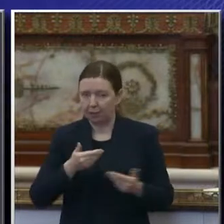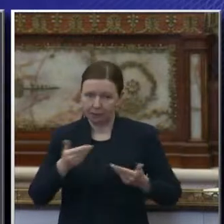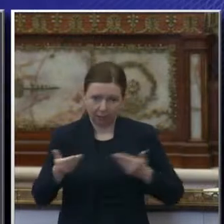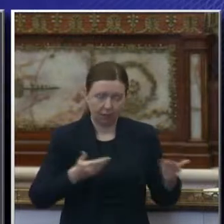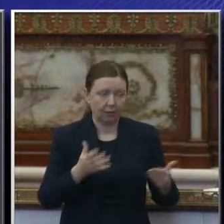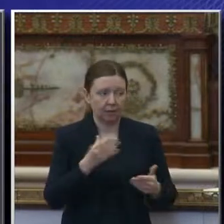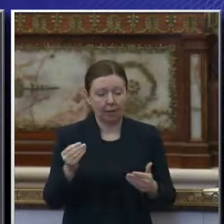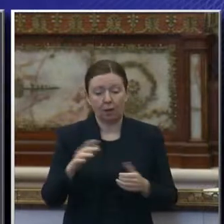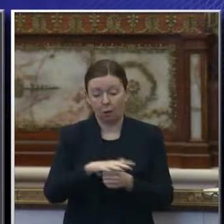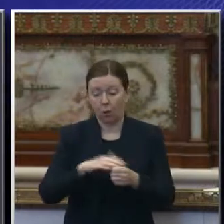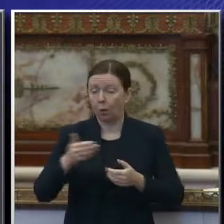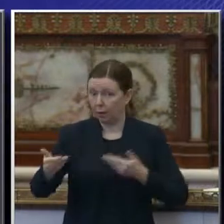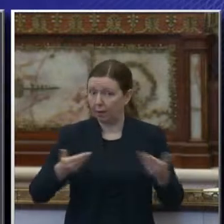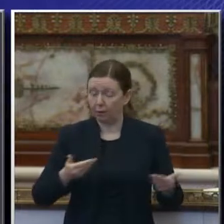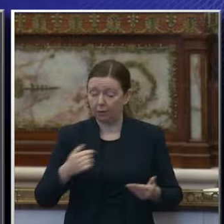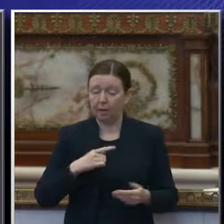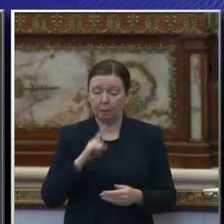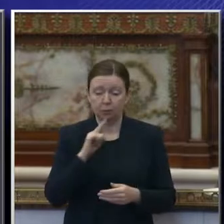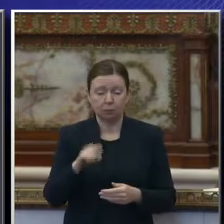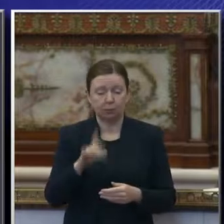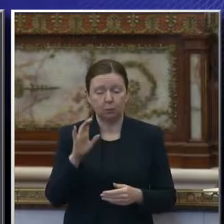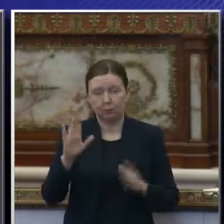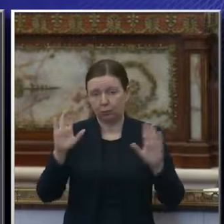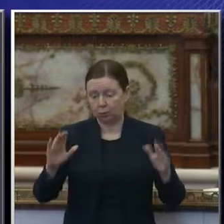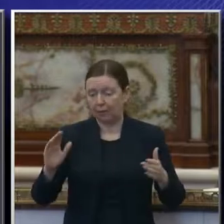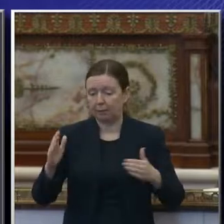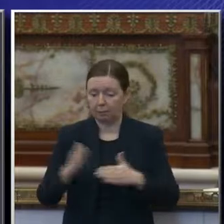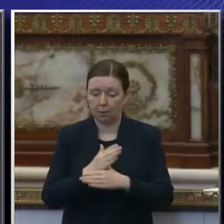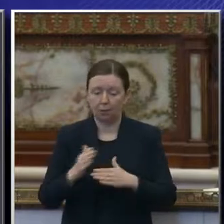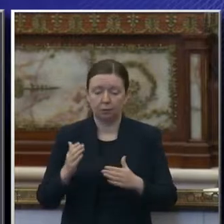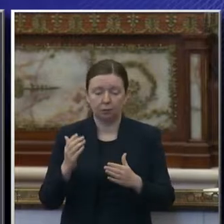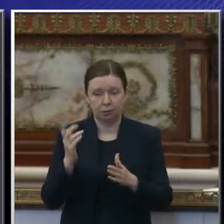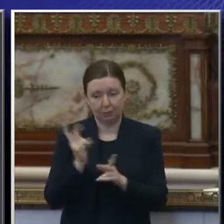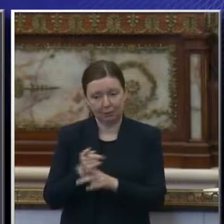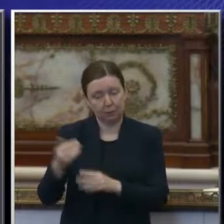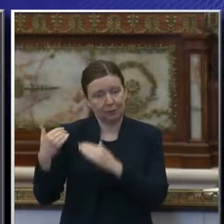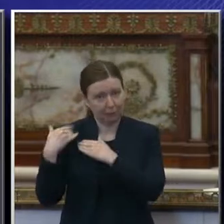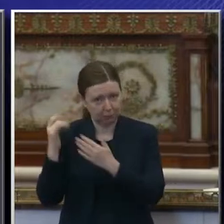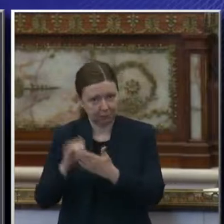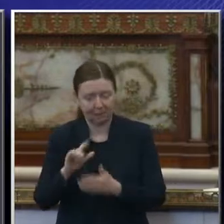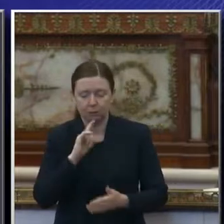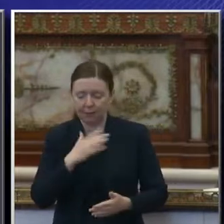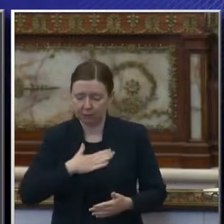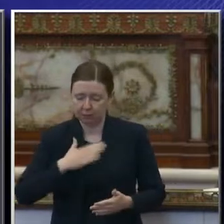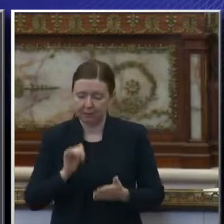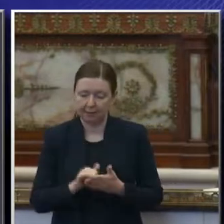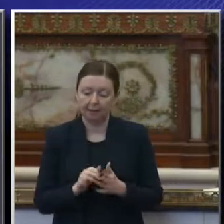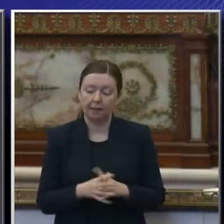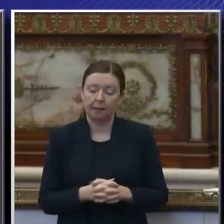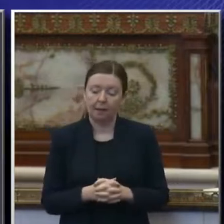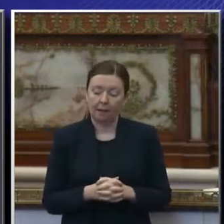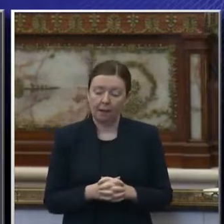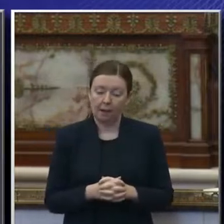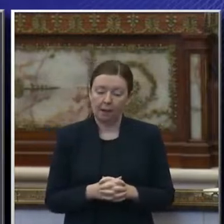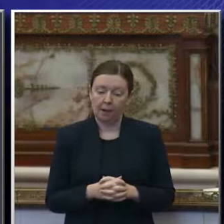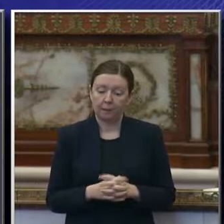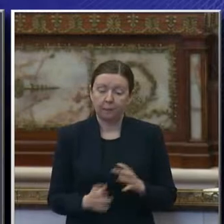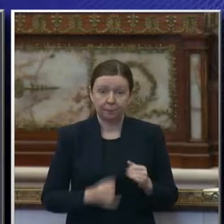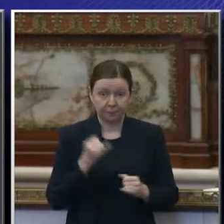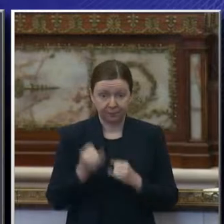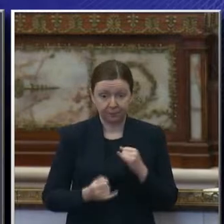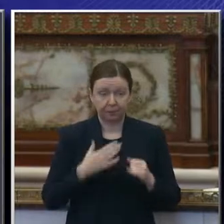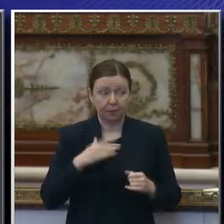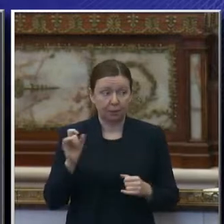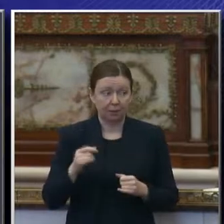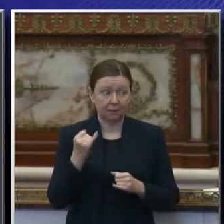and especially local hiring. And I'm sure he'll be a great partner to hold you accountable to that. So I appreciate that. The last thing is, my